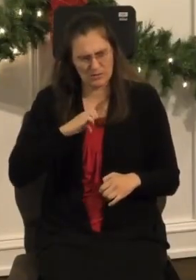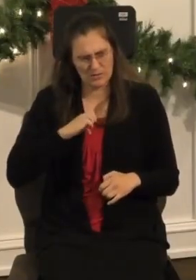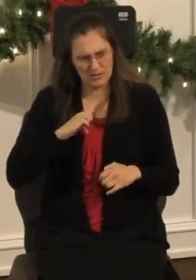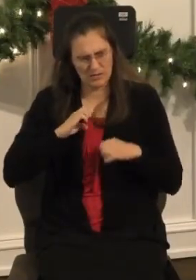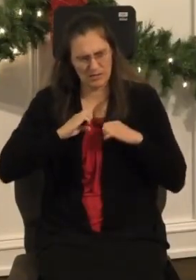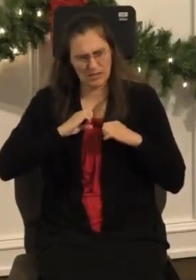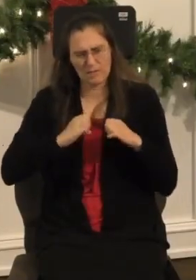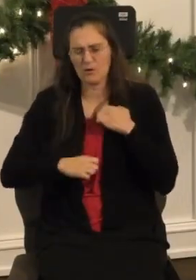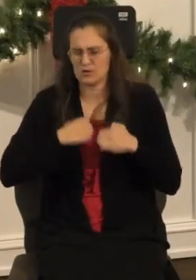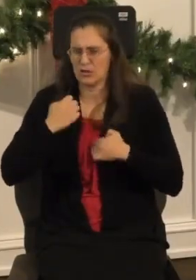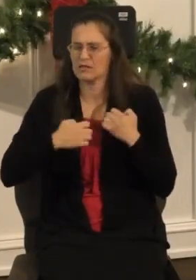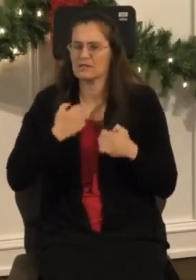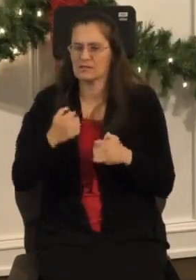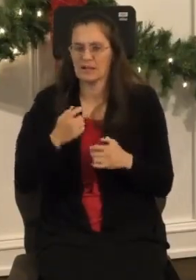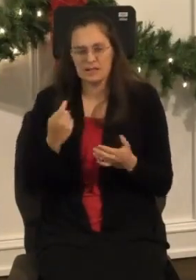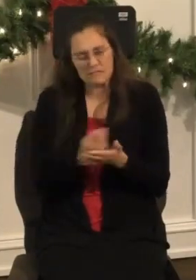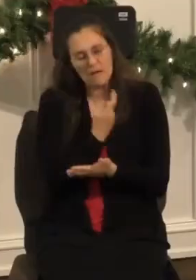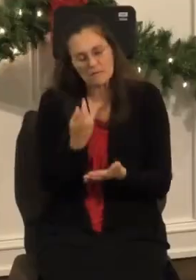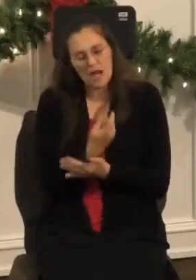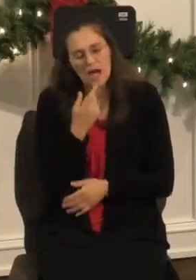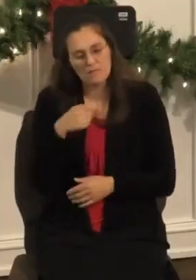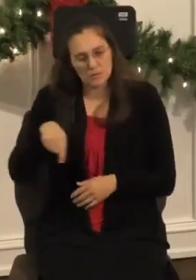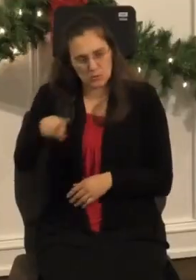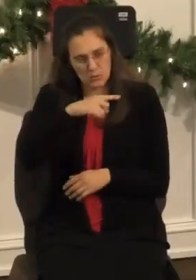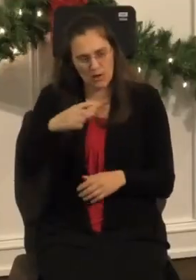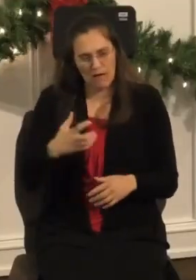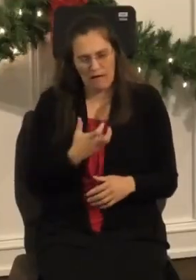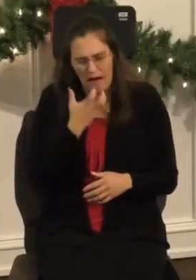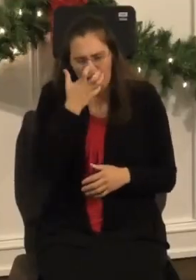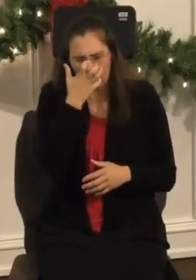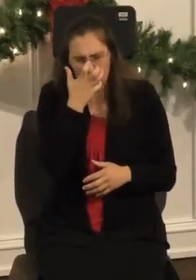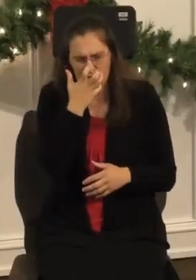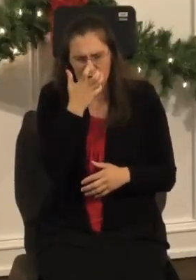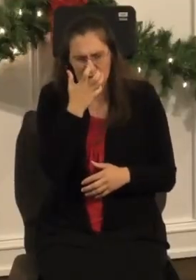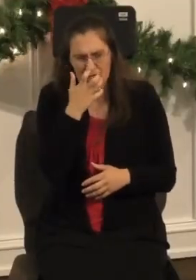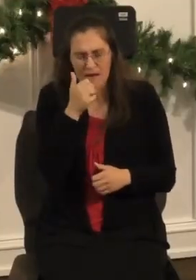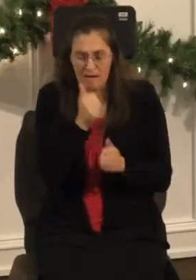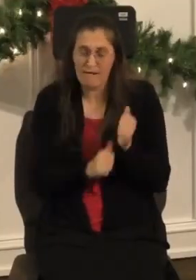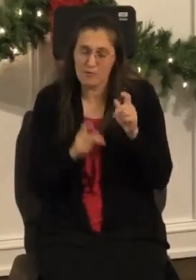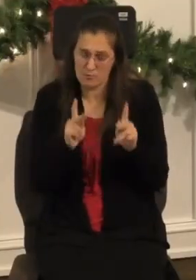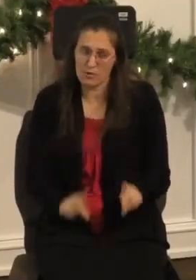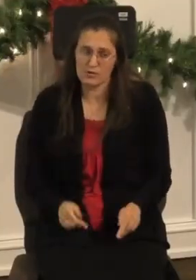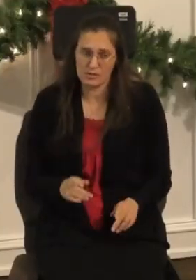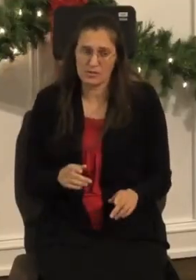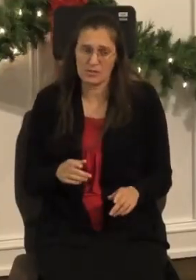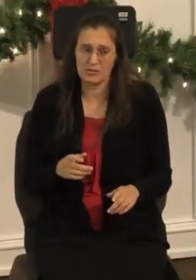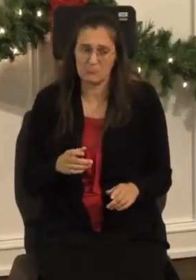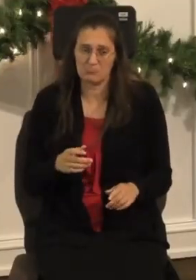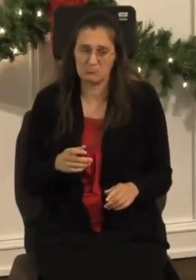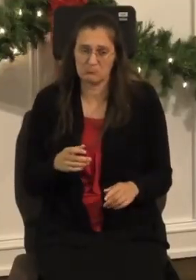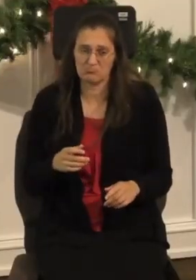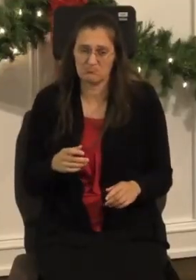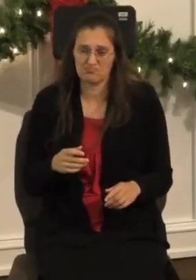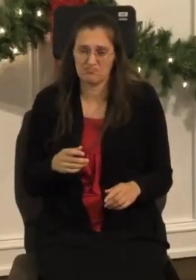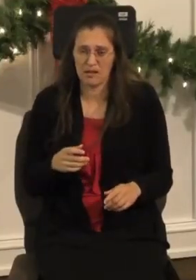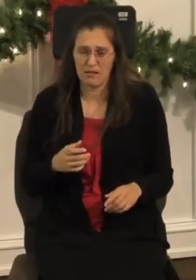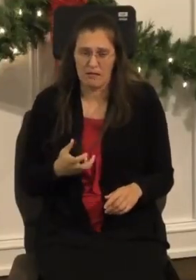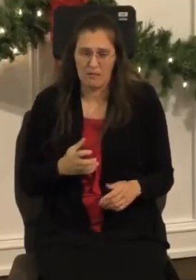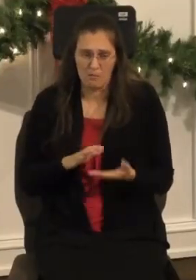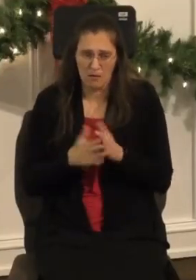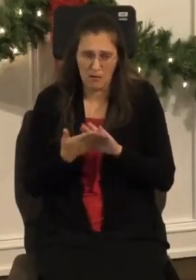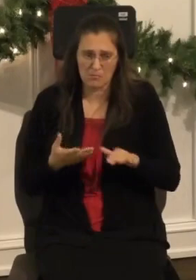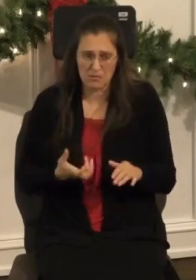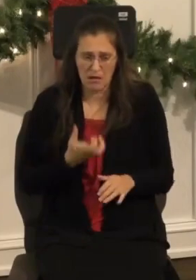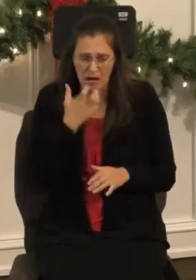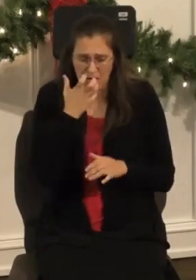emotions. Sometimes you're angry. That's something everybody deals with, anger. Sometimes you just can't hardly stay still. And if you like